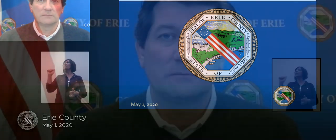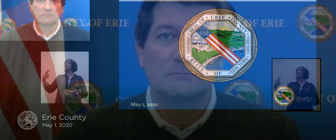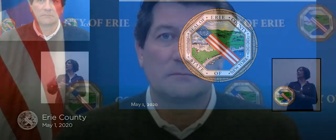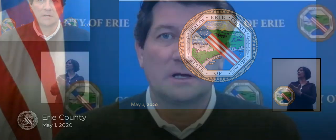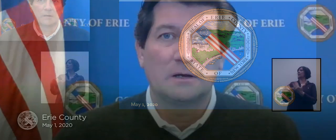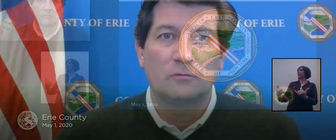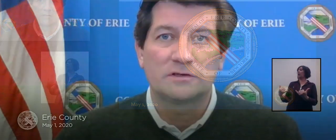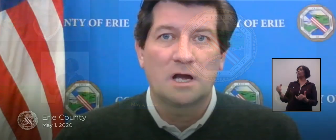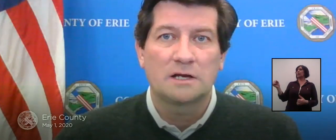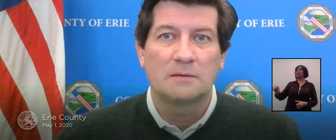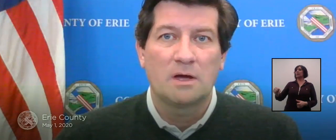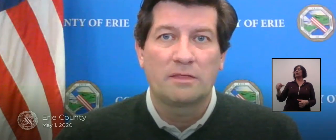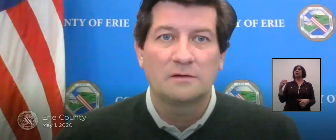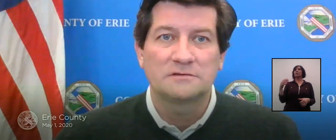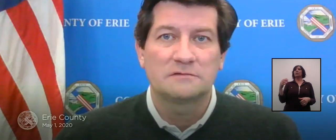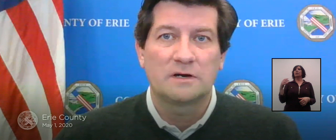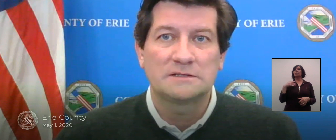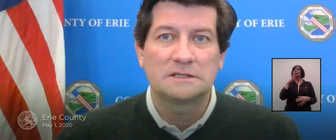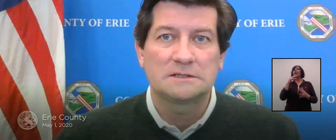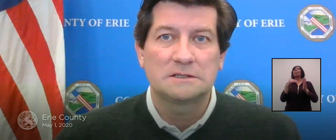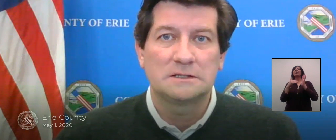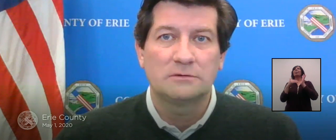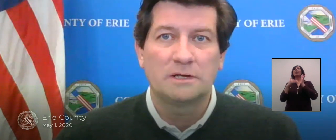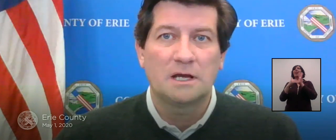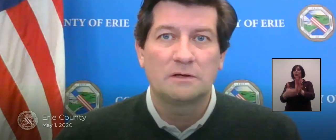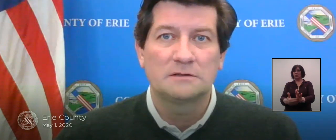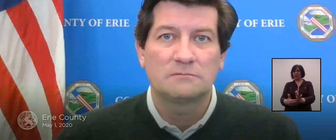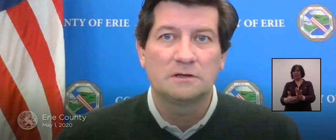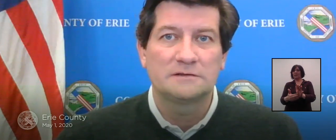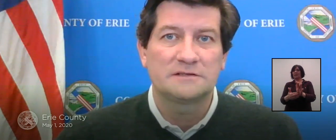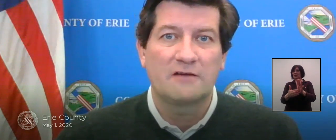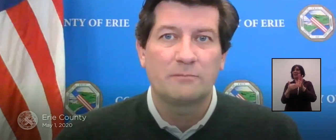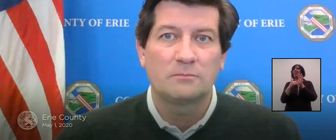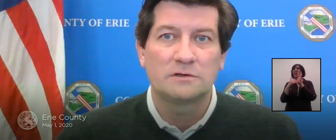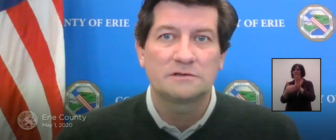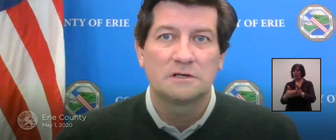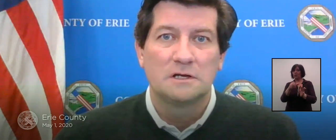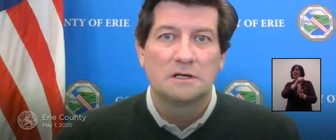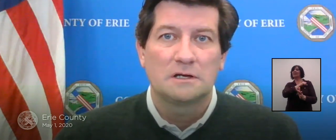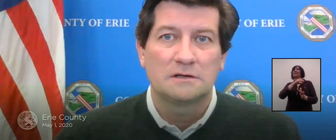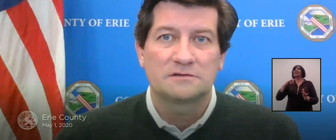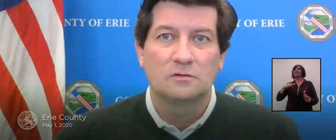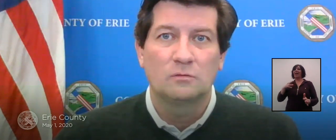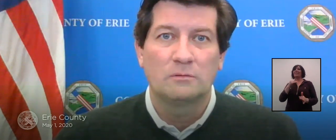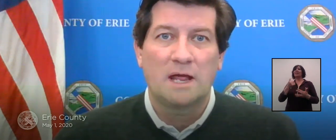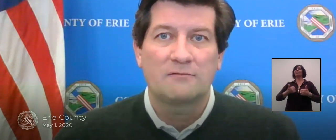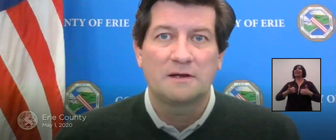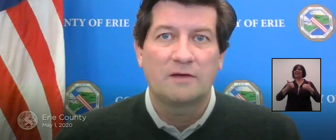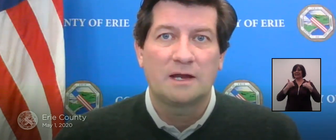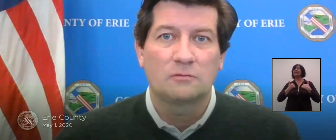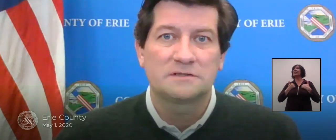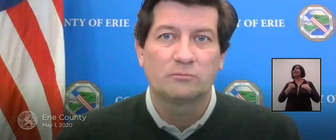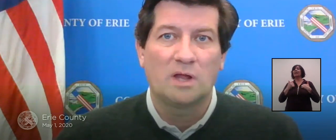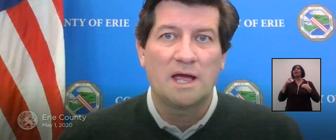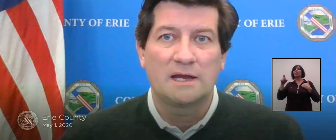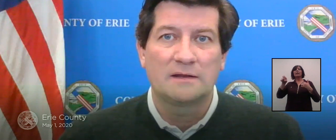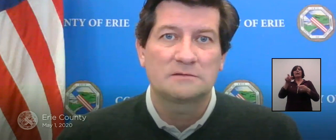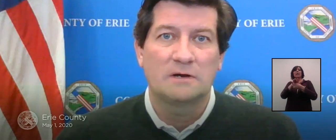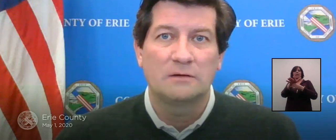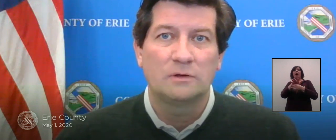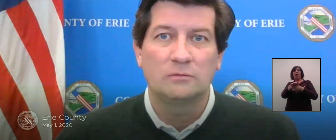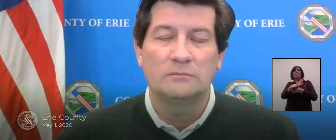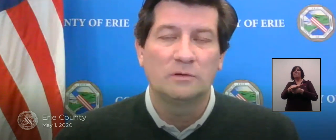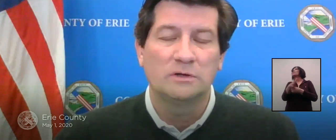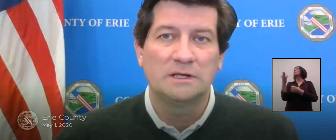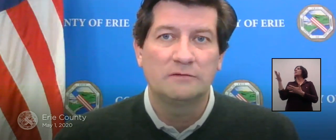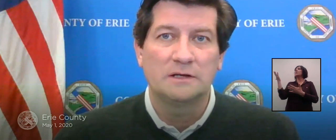at this point. We're talking about thousands of residents in Erie County as well as staff members. So we would have to have adequate supply, and that's